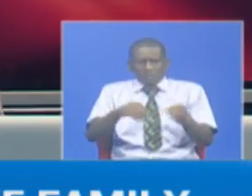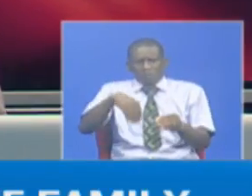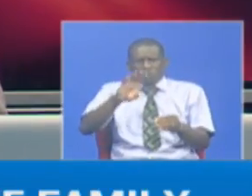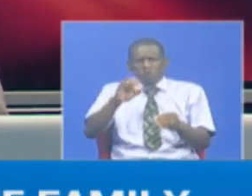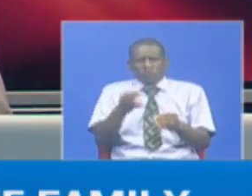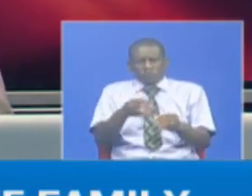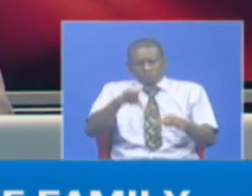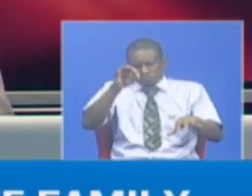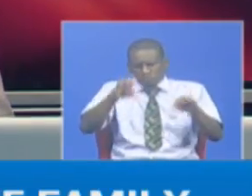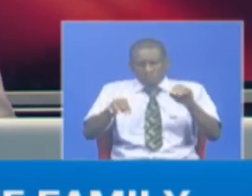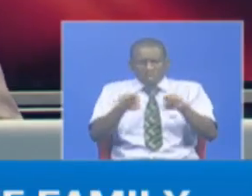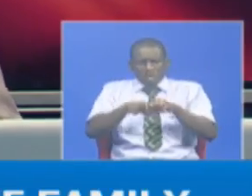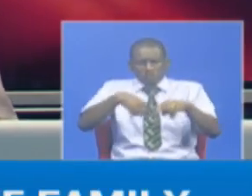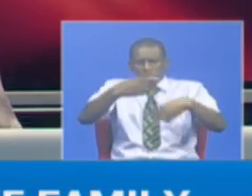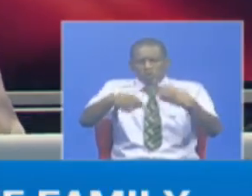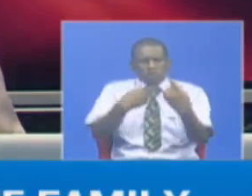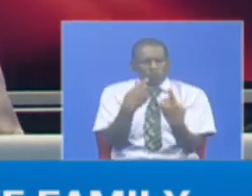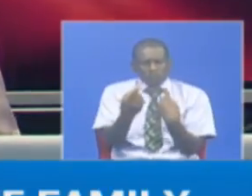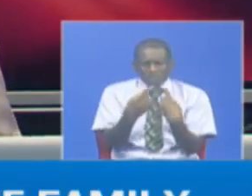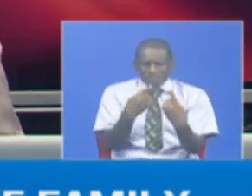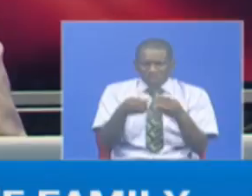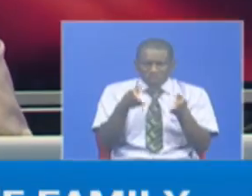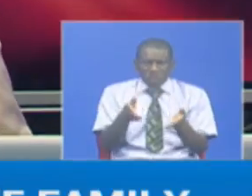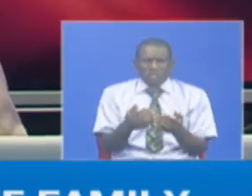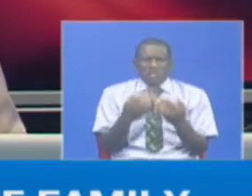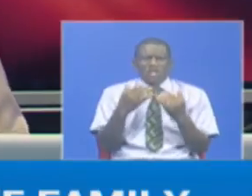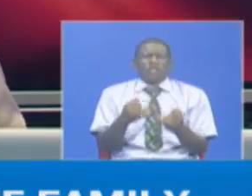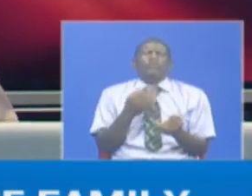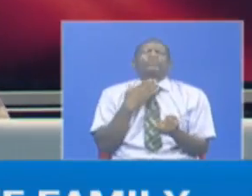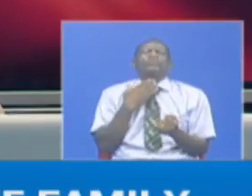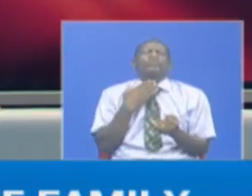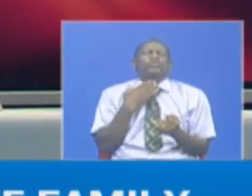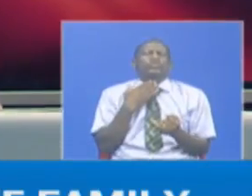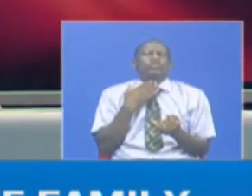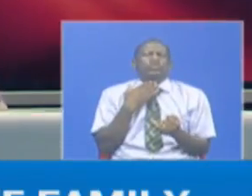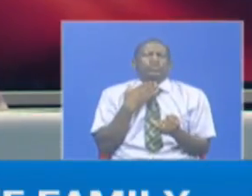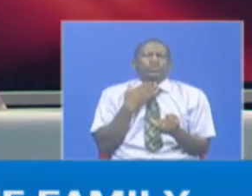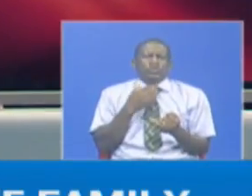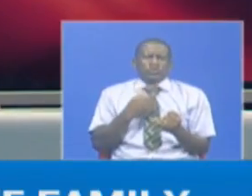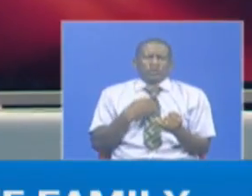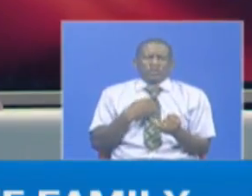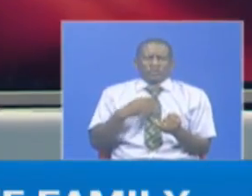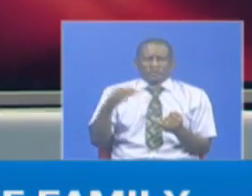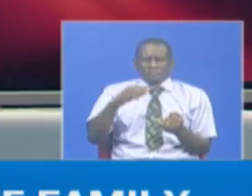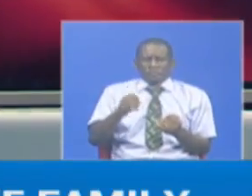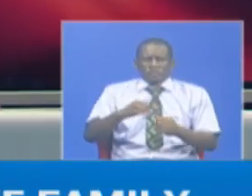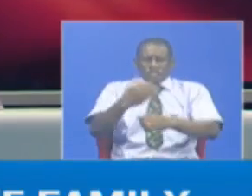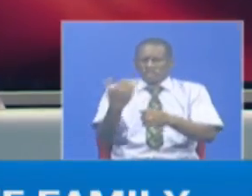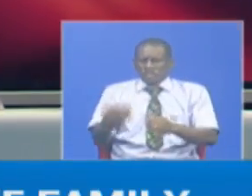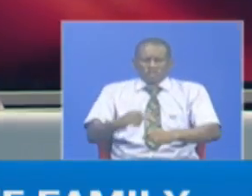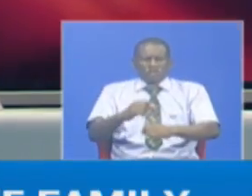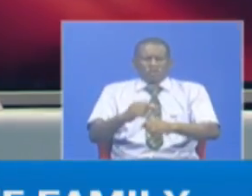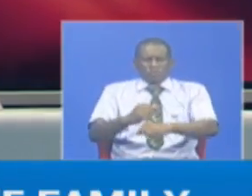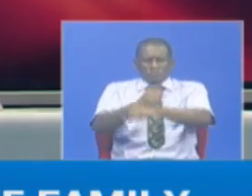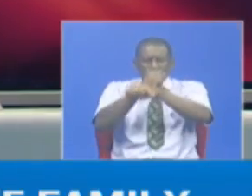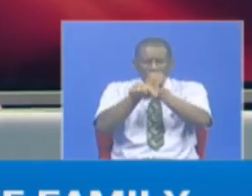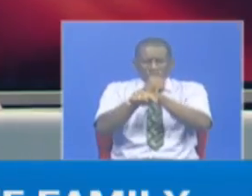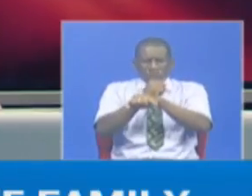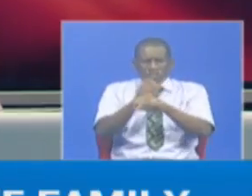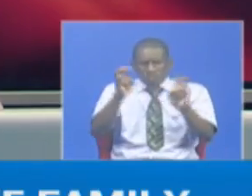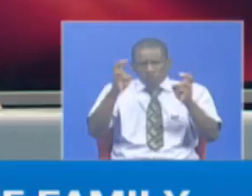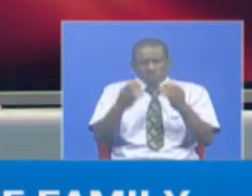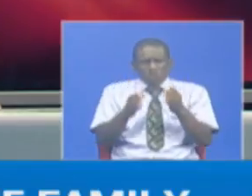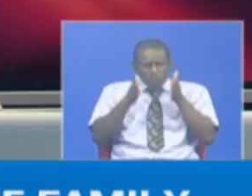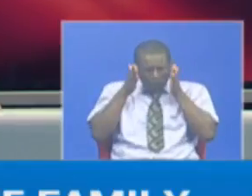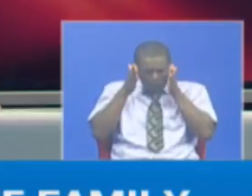as we continue with the conversation here. Now, we want to get granular with child protection. Remember, we are turning our focus